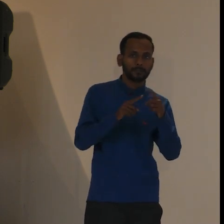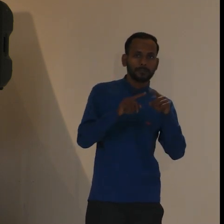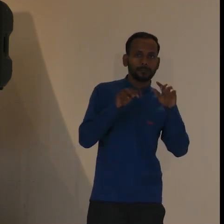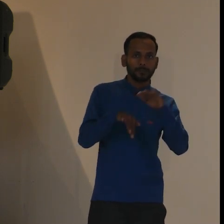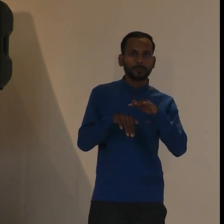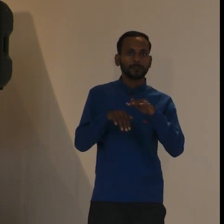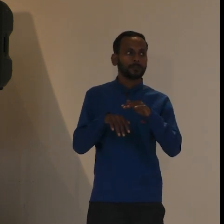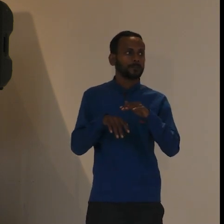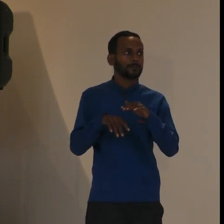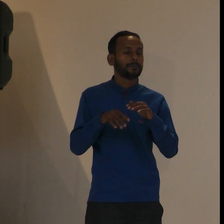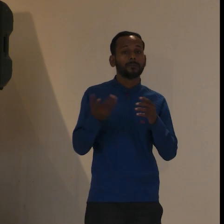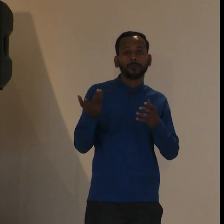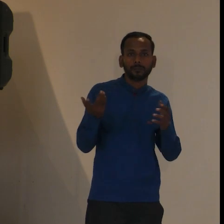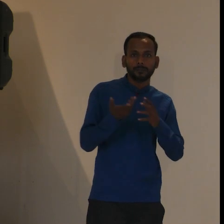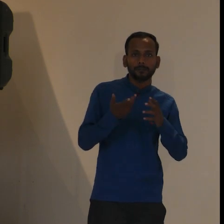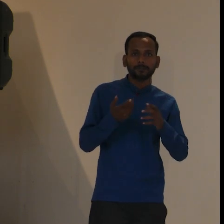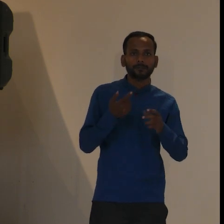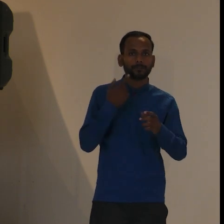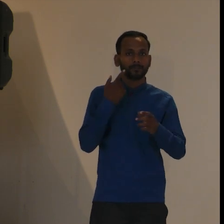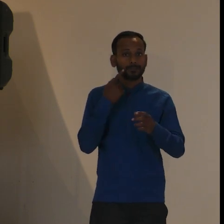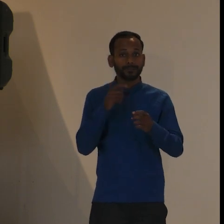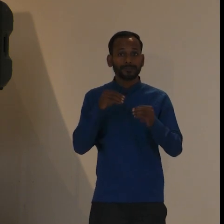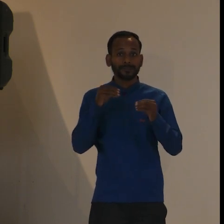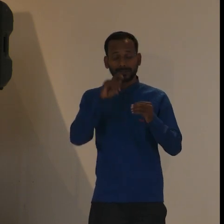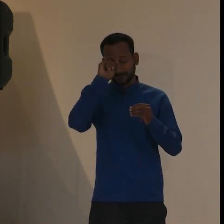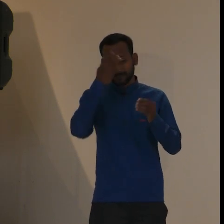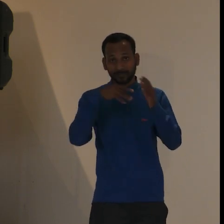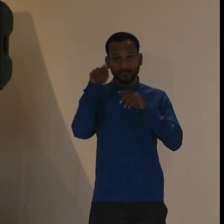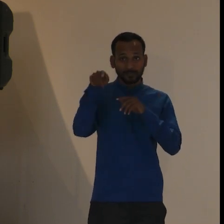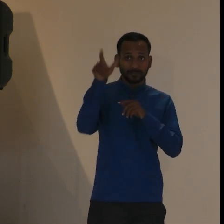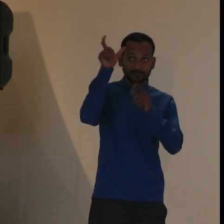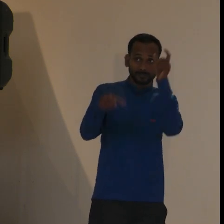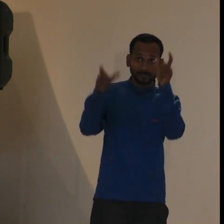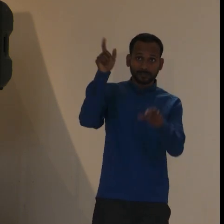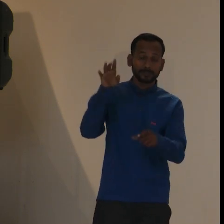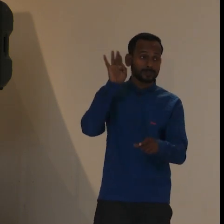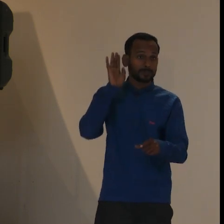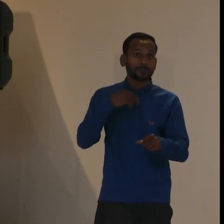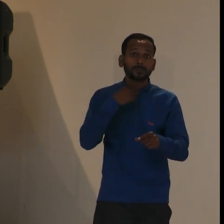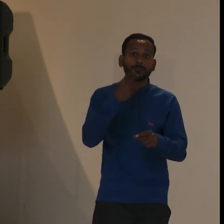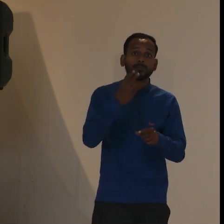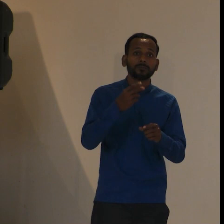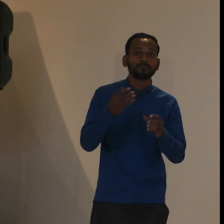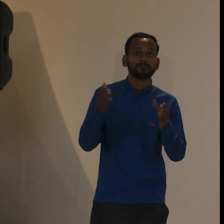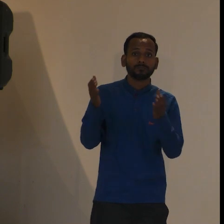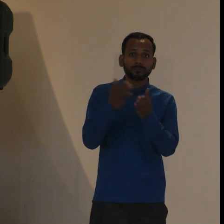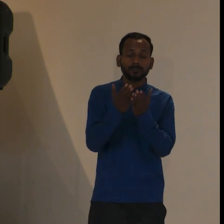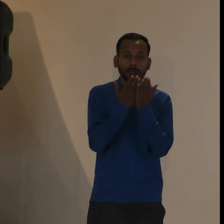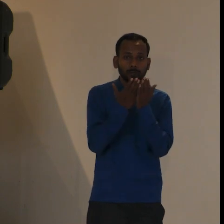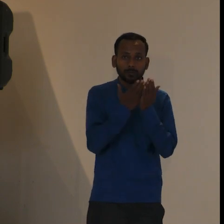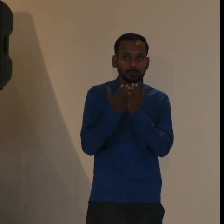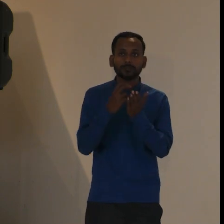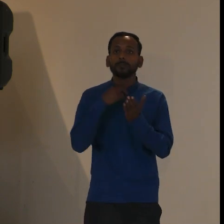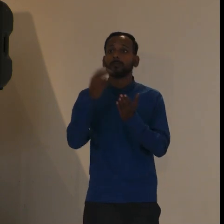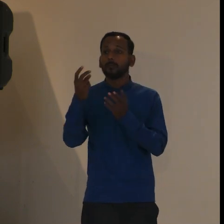because we knew that the intention was more the British viewing and listening audience that has a huge gap in their curriculum about South